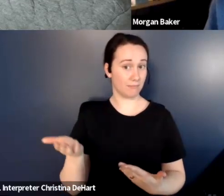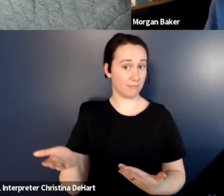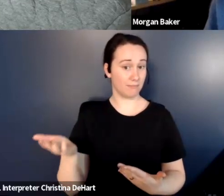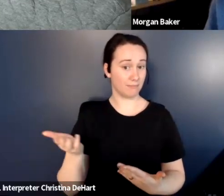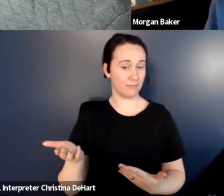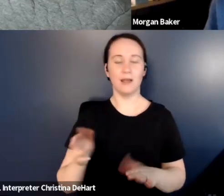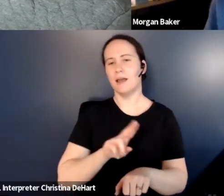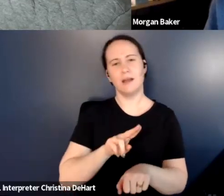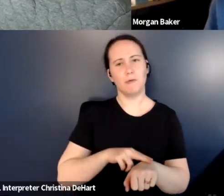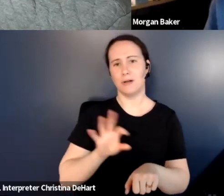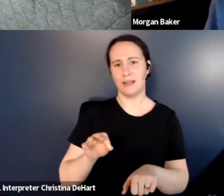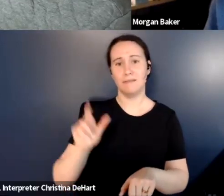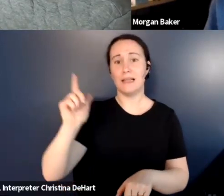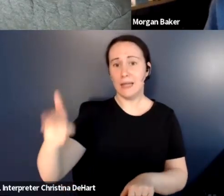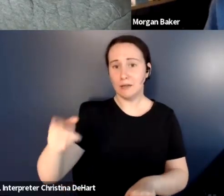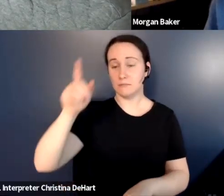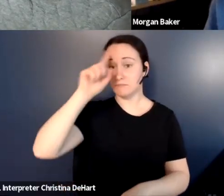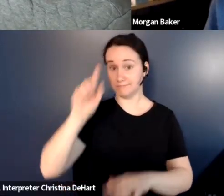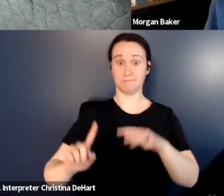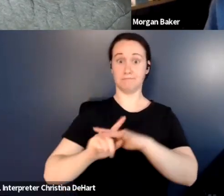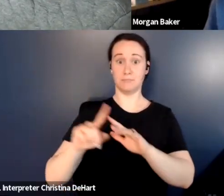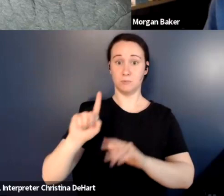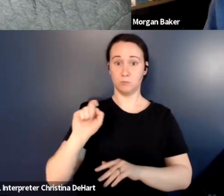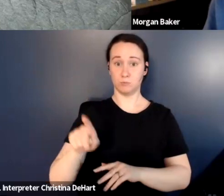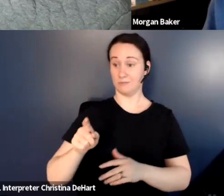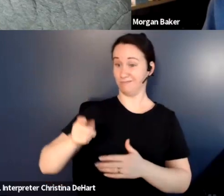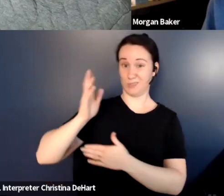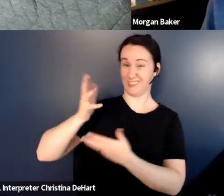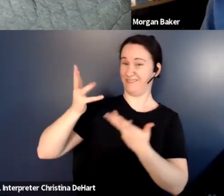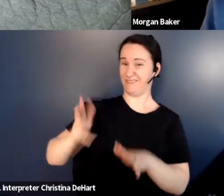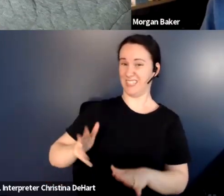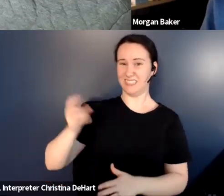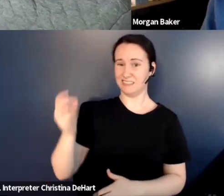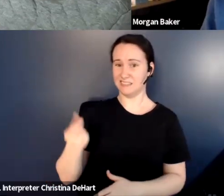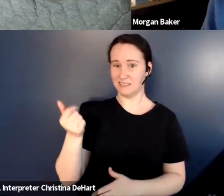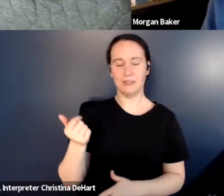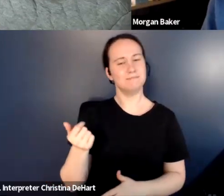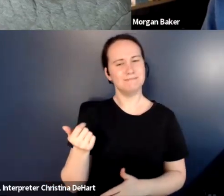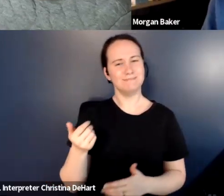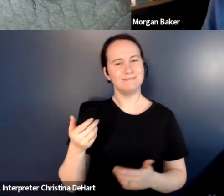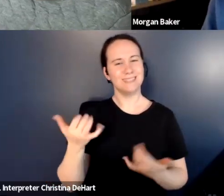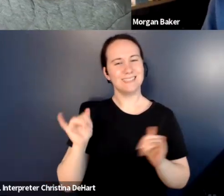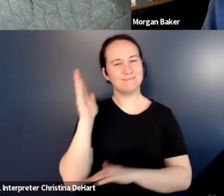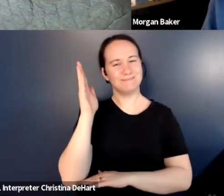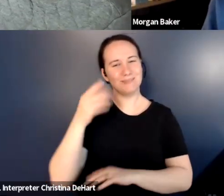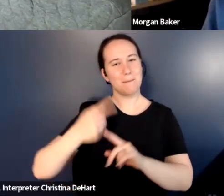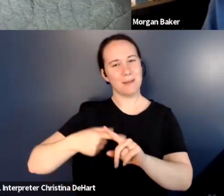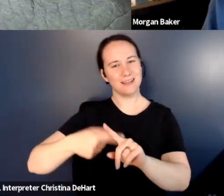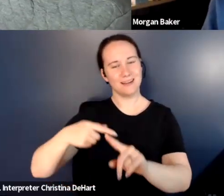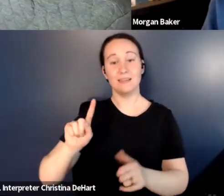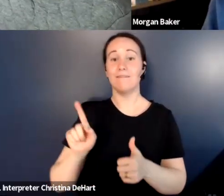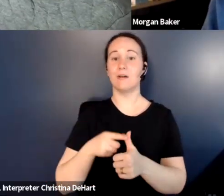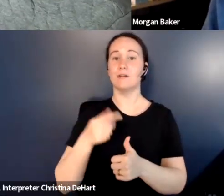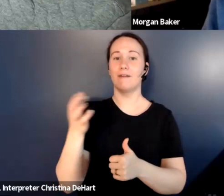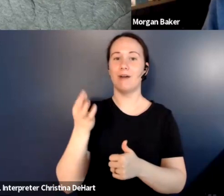And of course, if you think of any questions after the presentation today, we hold these monthly on the first Friday of each month. So